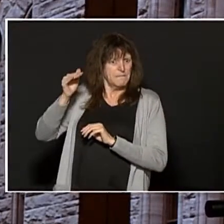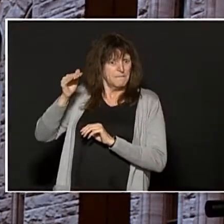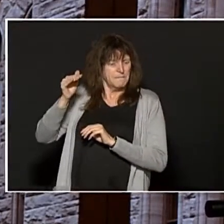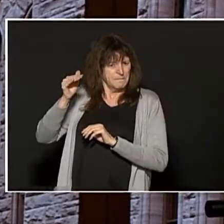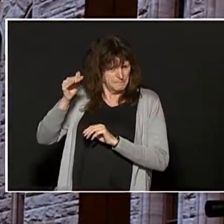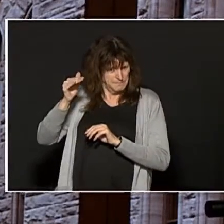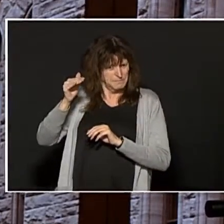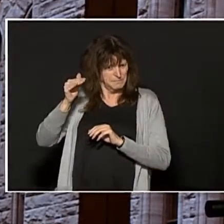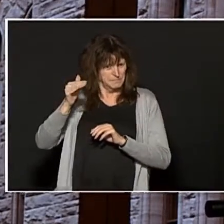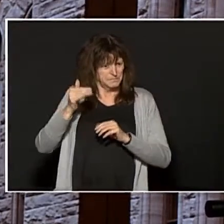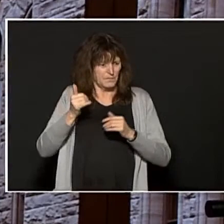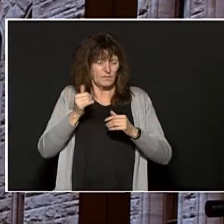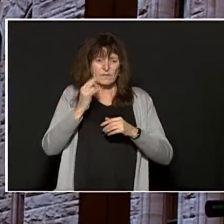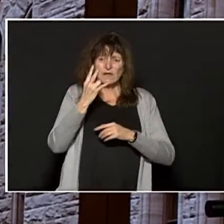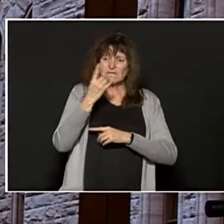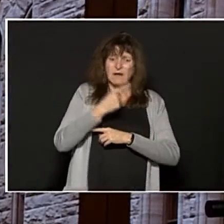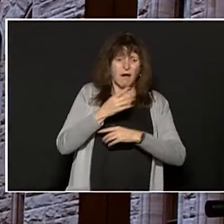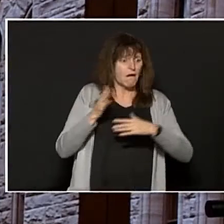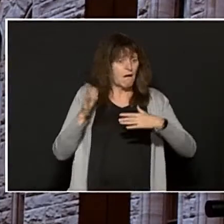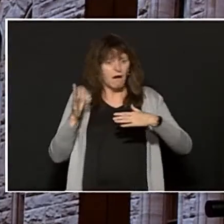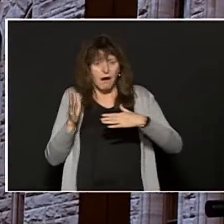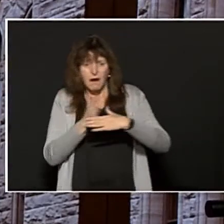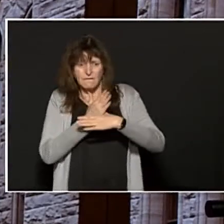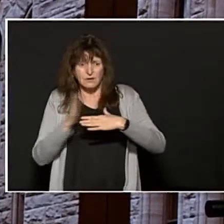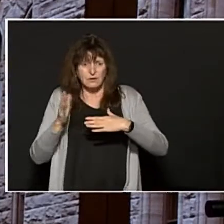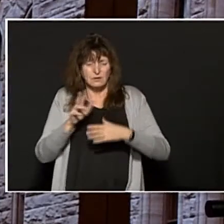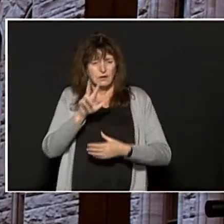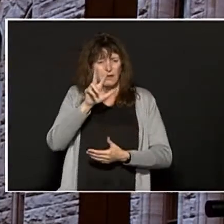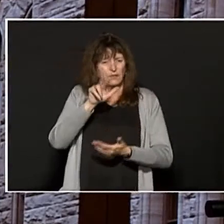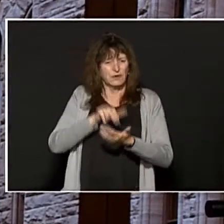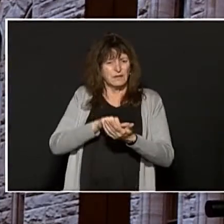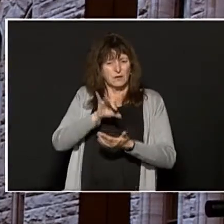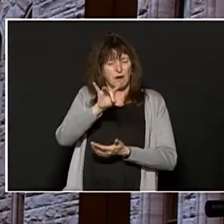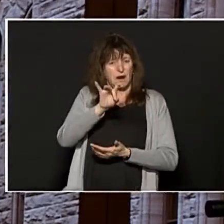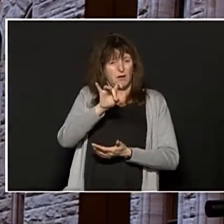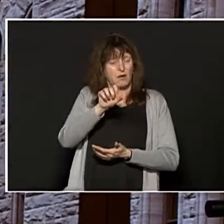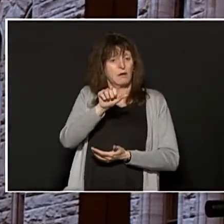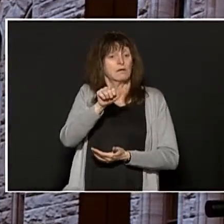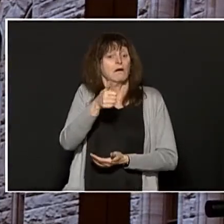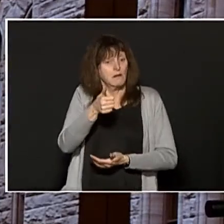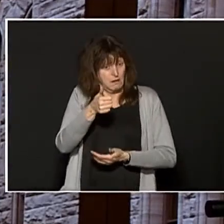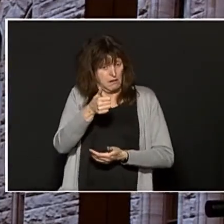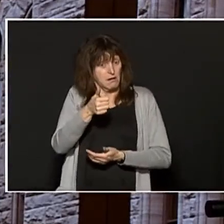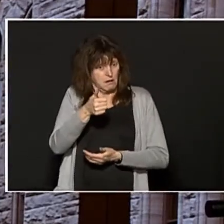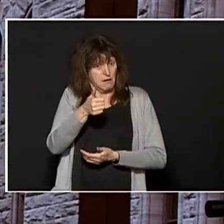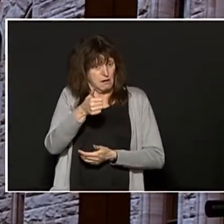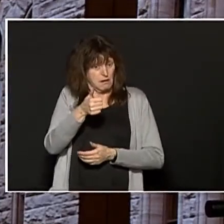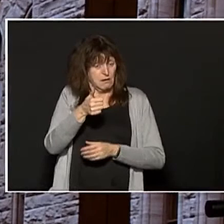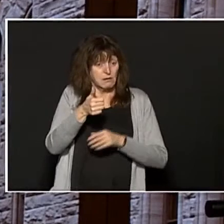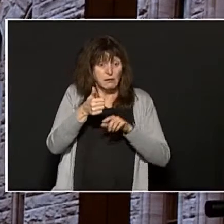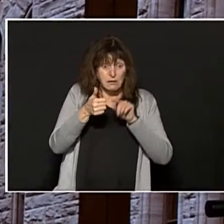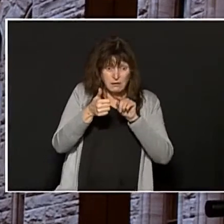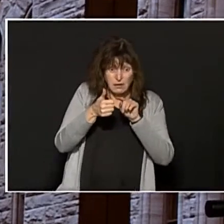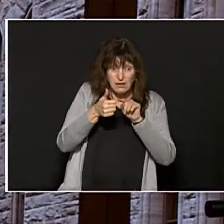at 3,810. The good news is that was down from